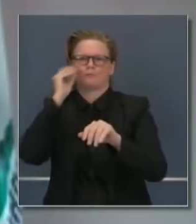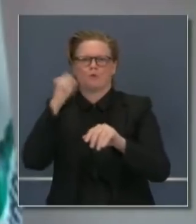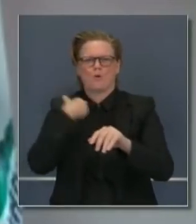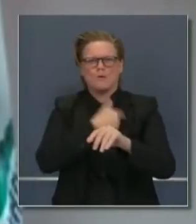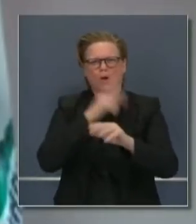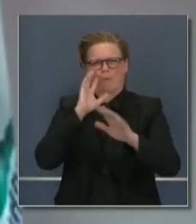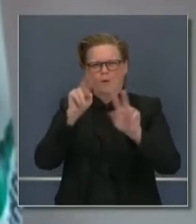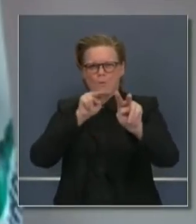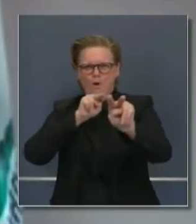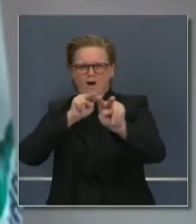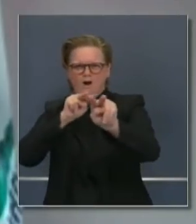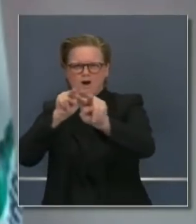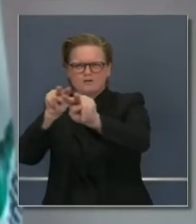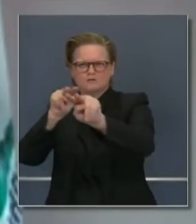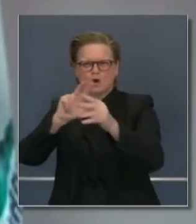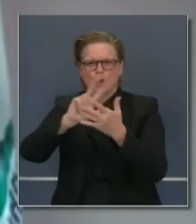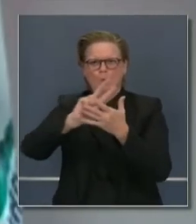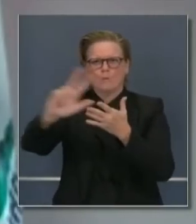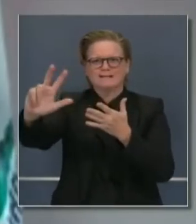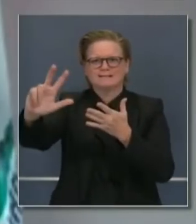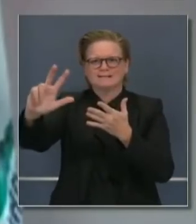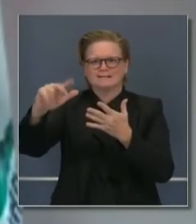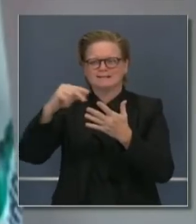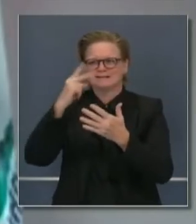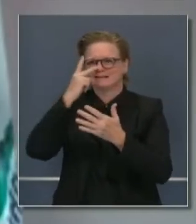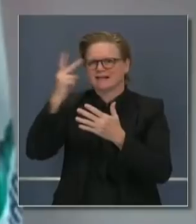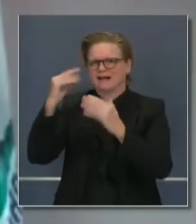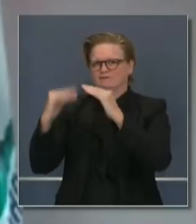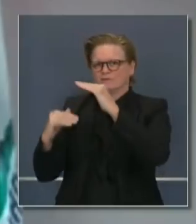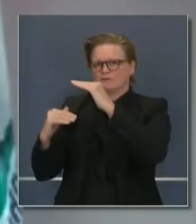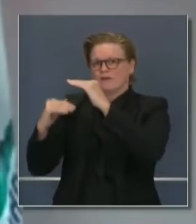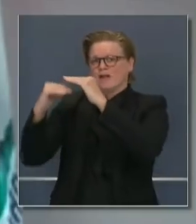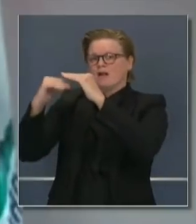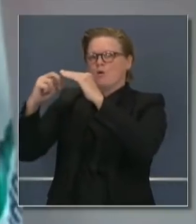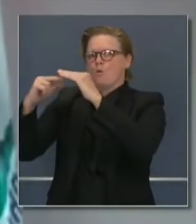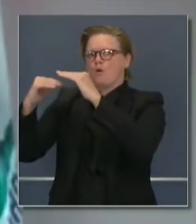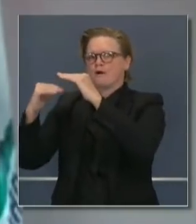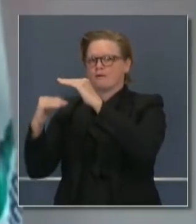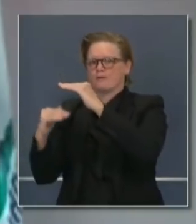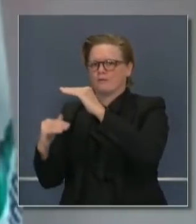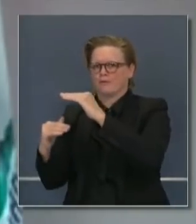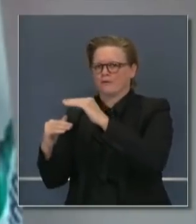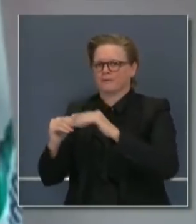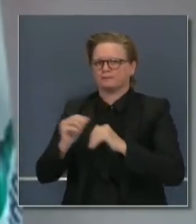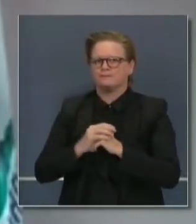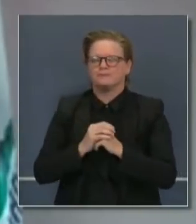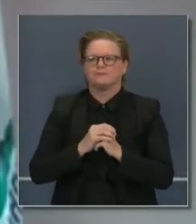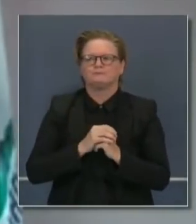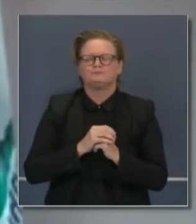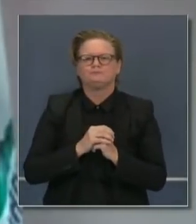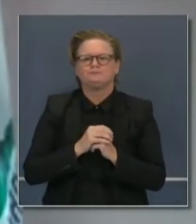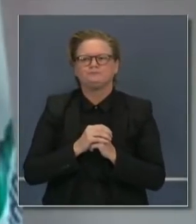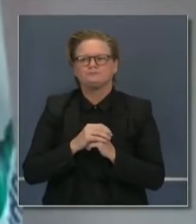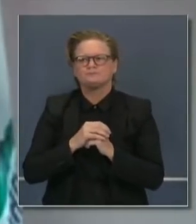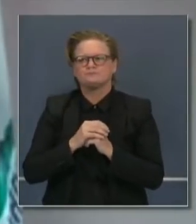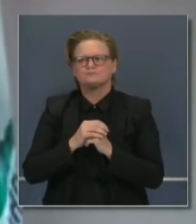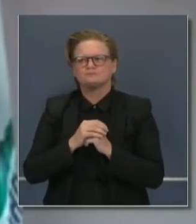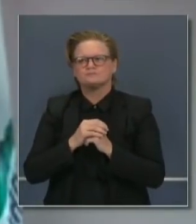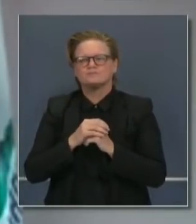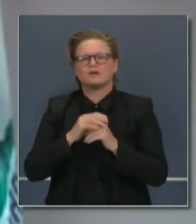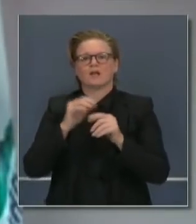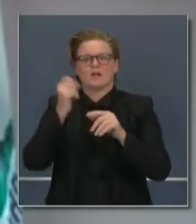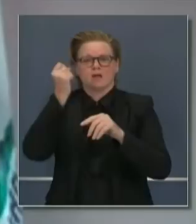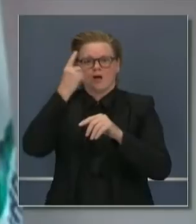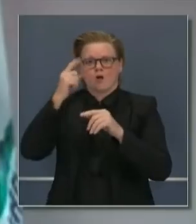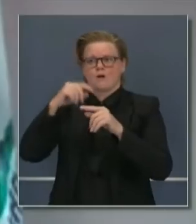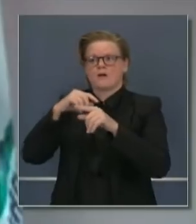weeks? Because we know that cases today will end up in the hospital 2 weeks